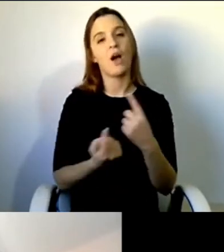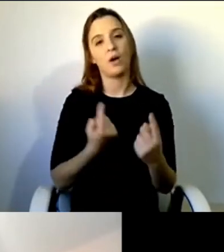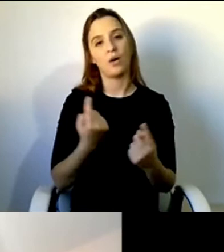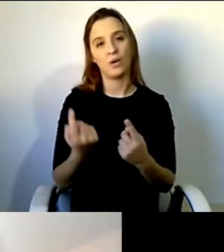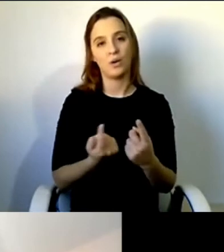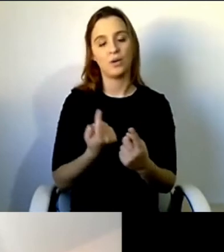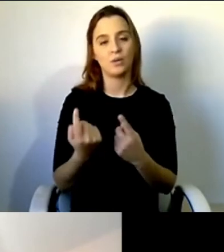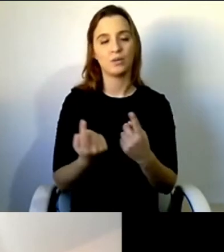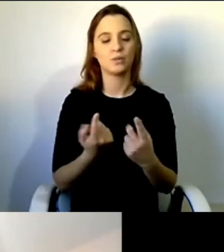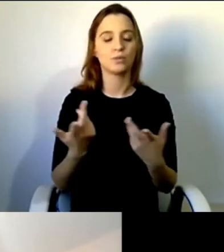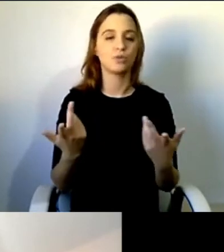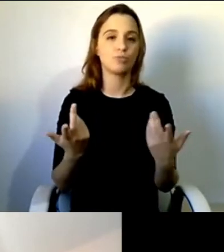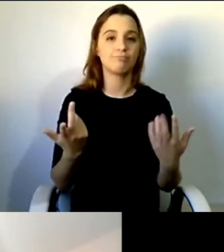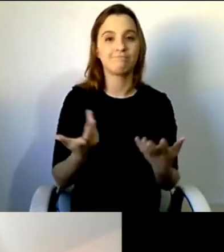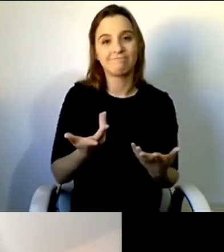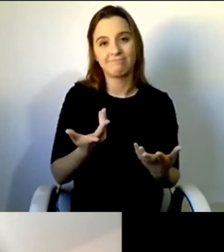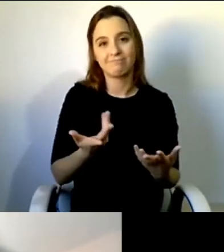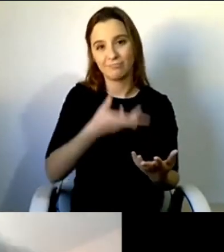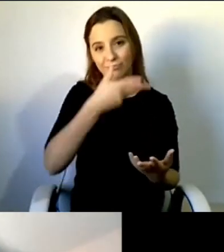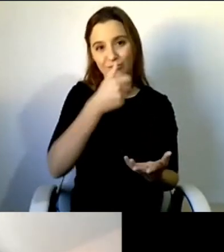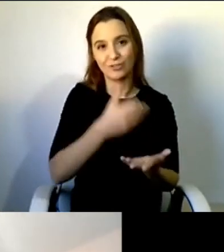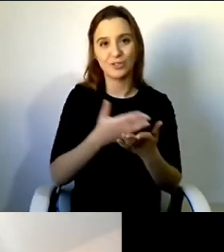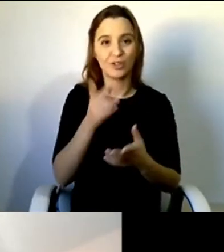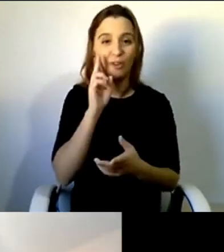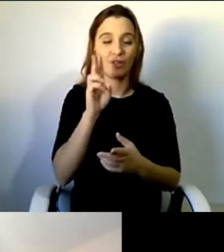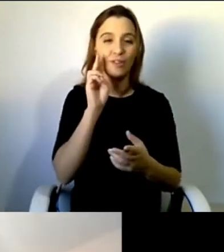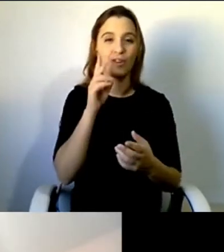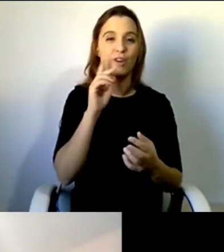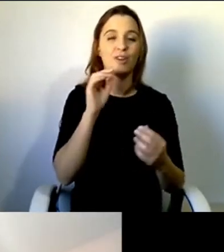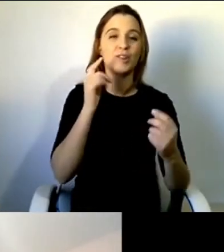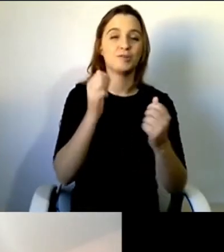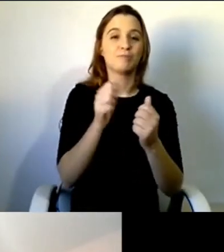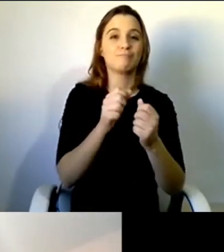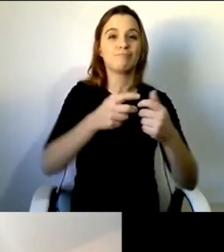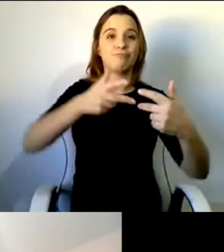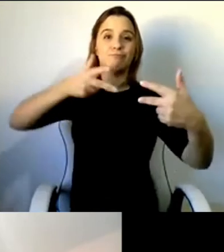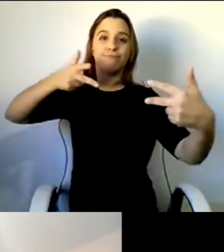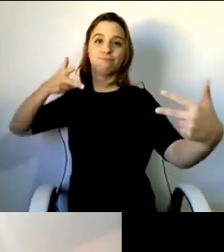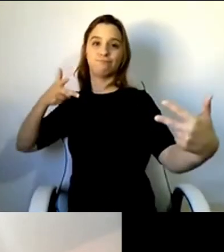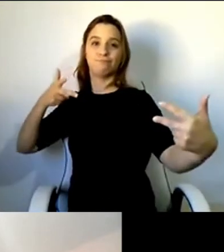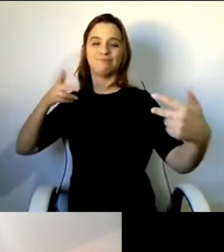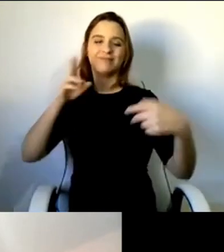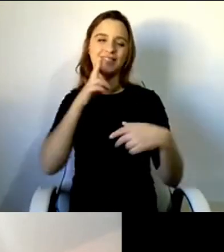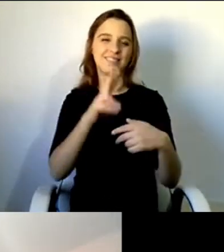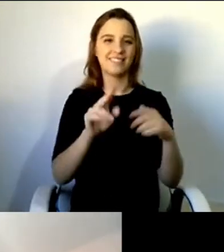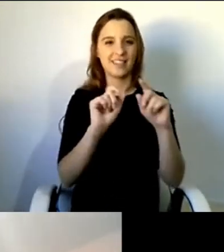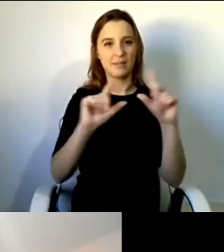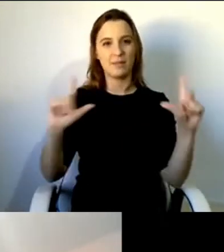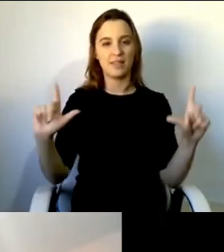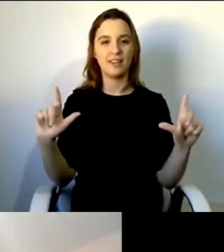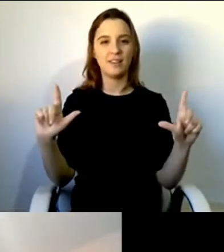remotely, only in terms of a picture. Anyway, I had the pleasure also to be in